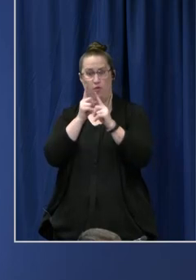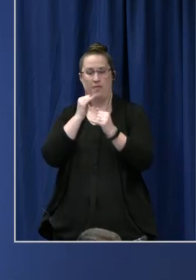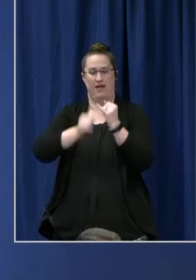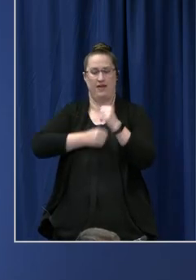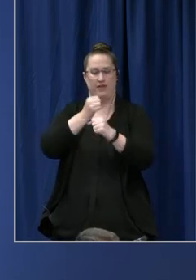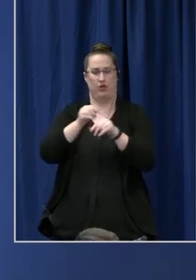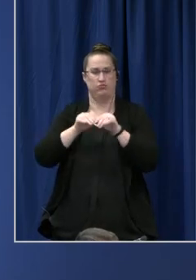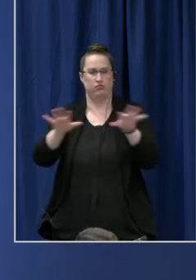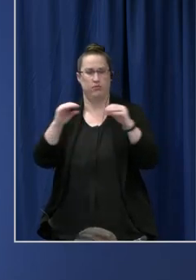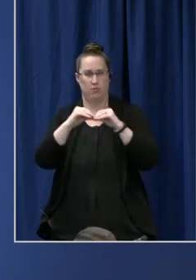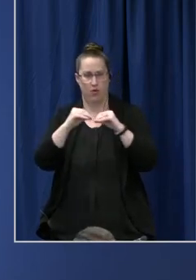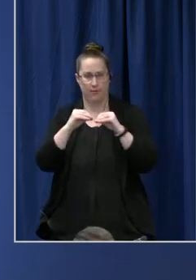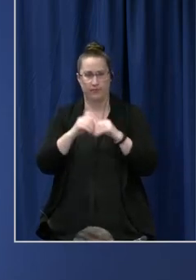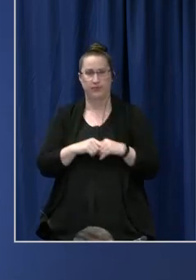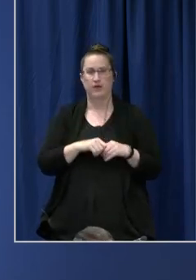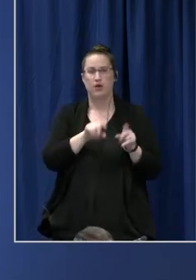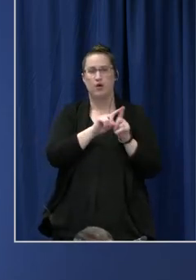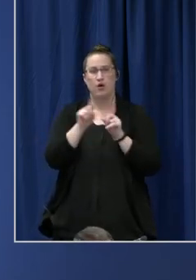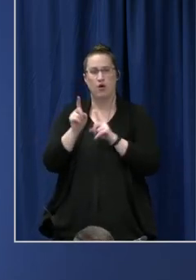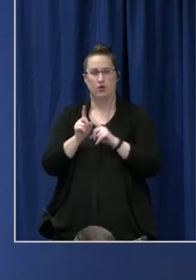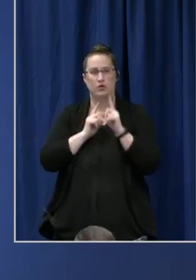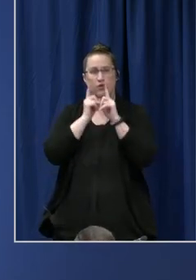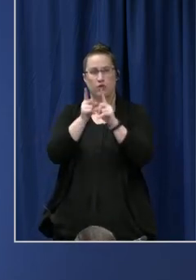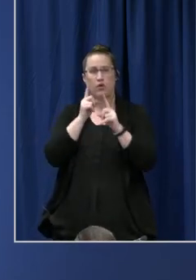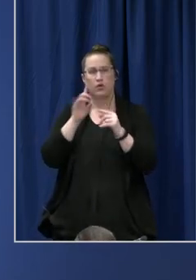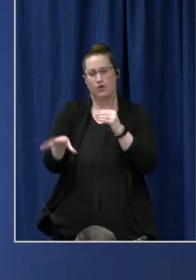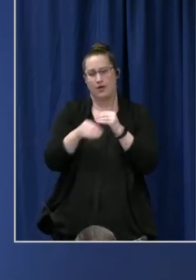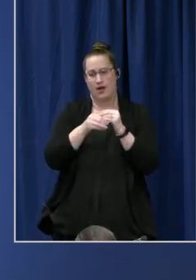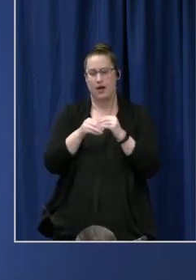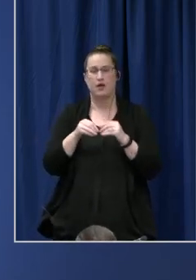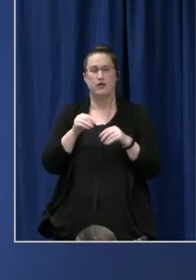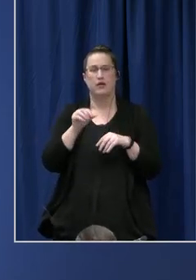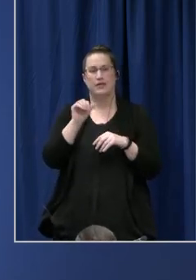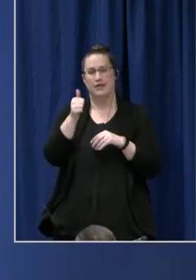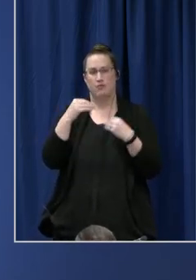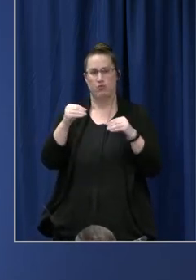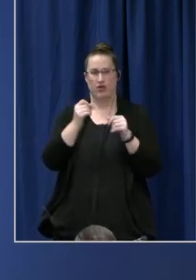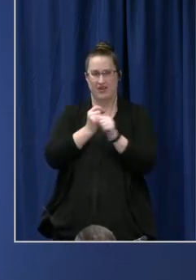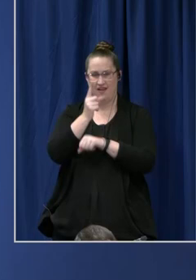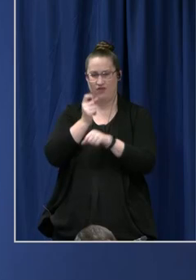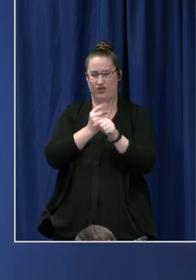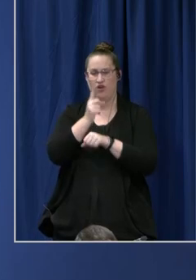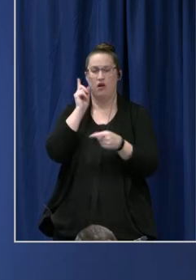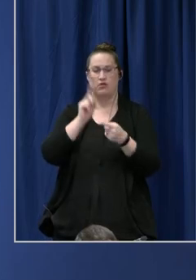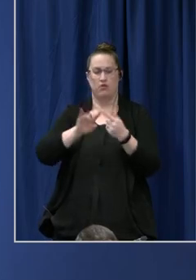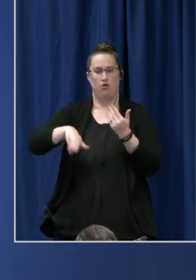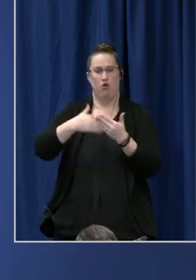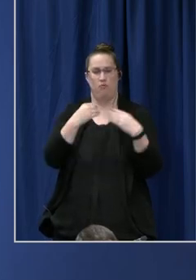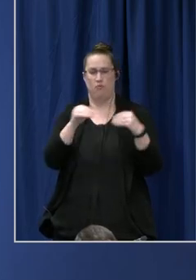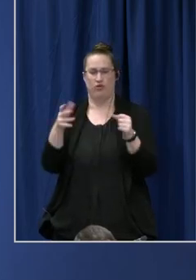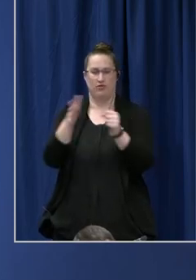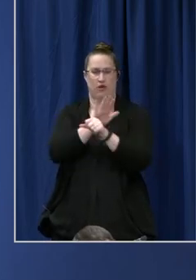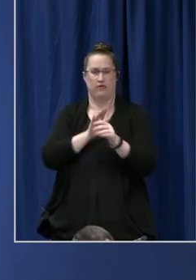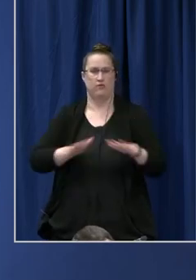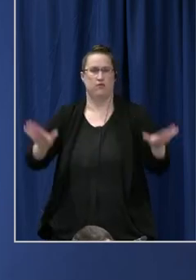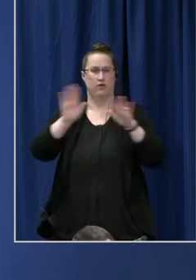voted to phase in audio description requirements for an additional 10 markets yearly until all markets are covered